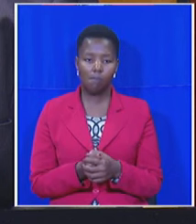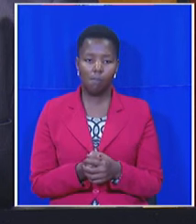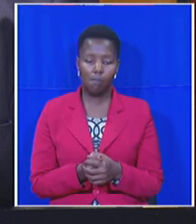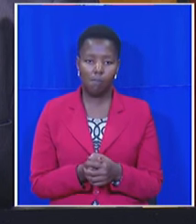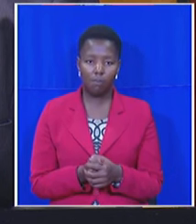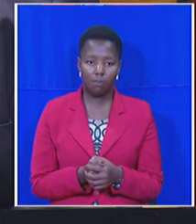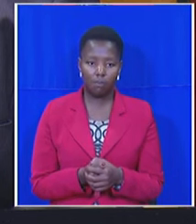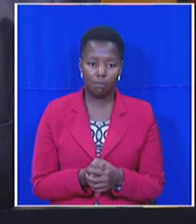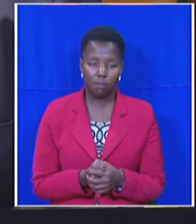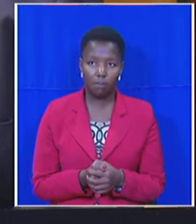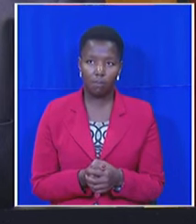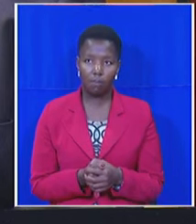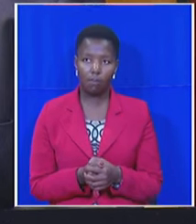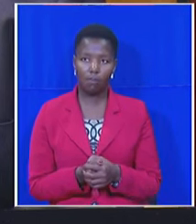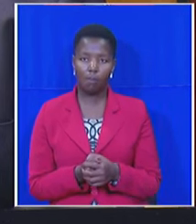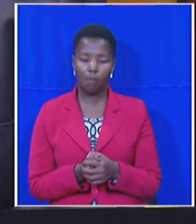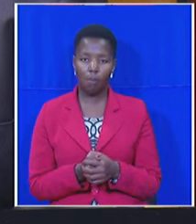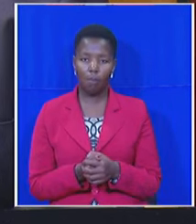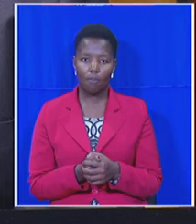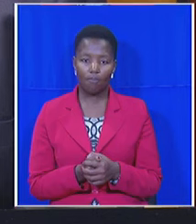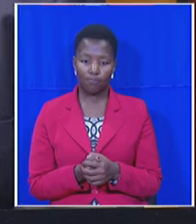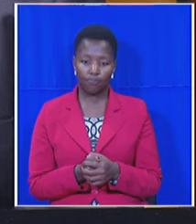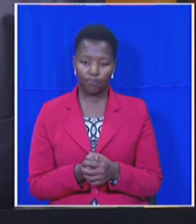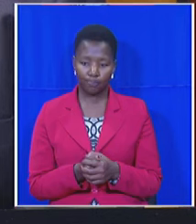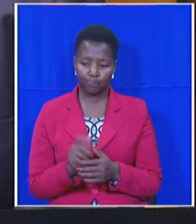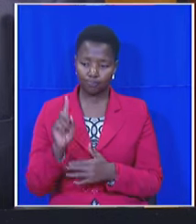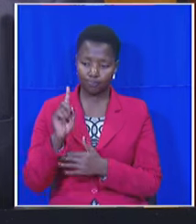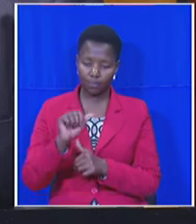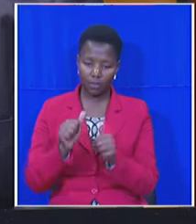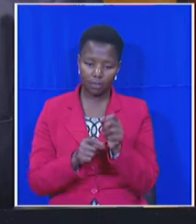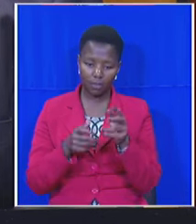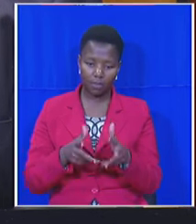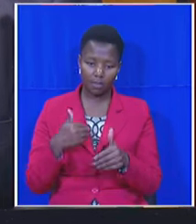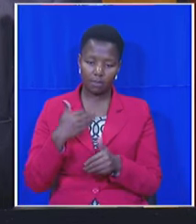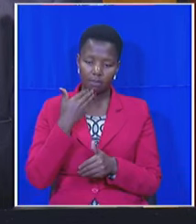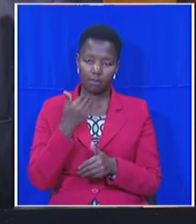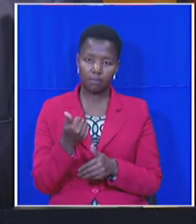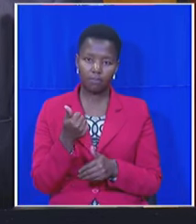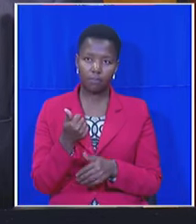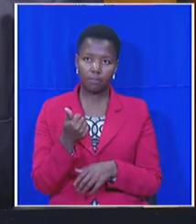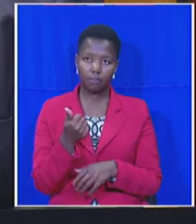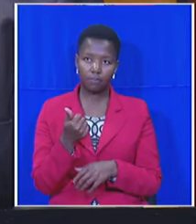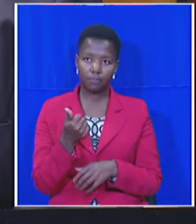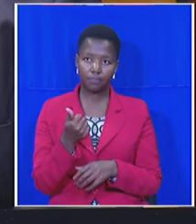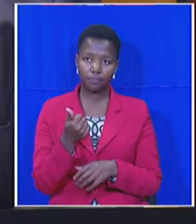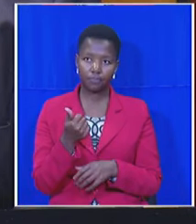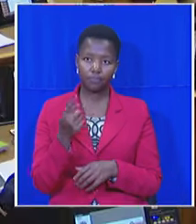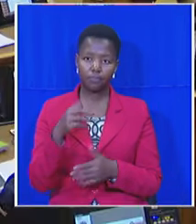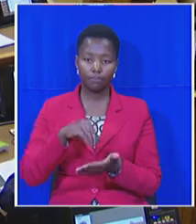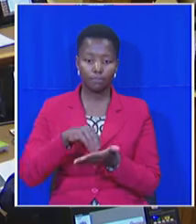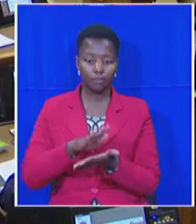the DA. Okay. Agbare Young Speaker, die beswaar van die Vryheidsfront Plus ook asseblief. Okay.